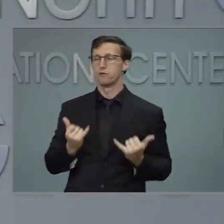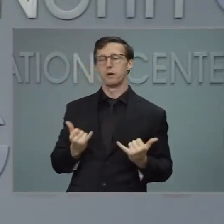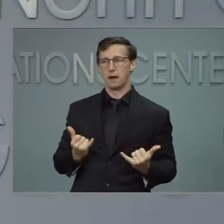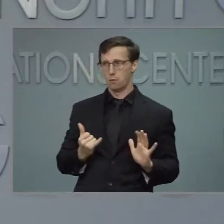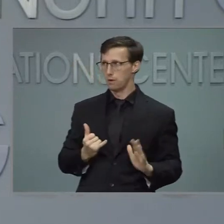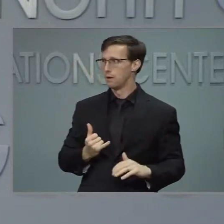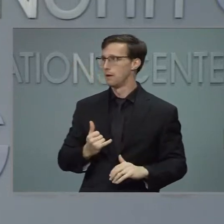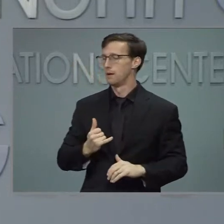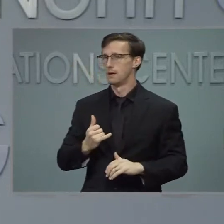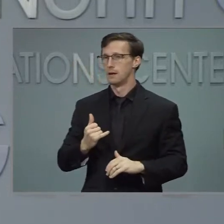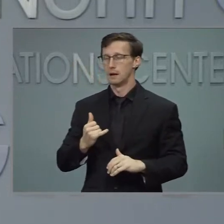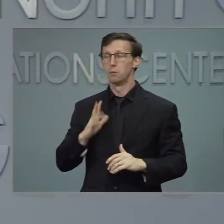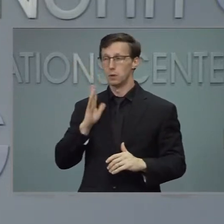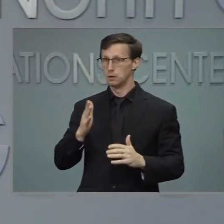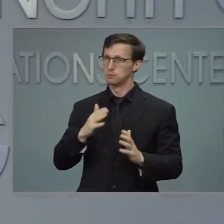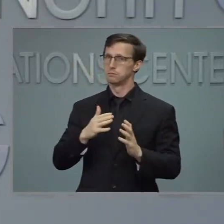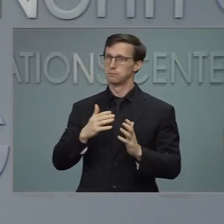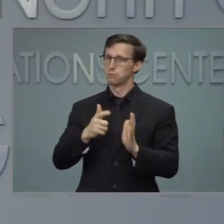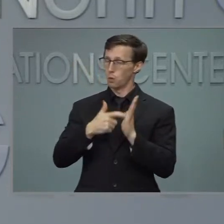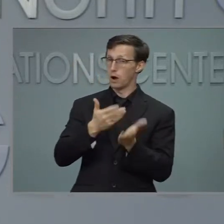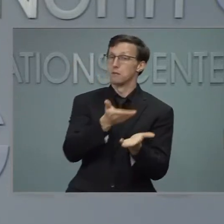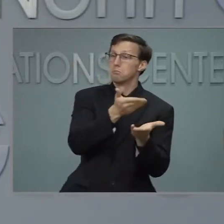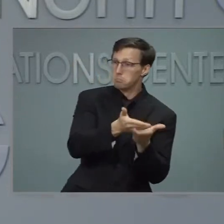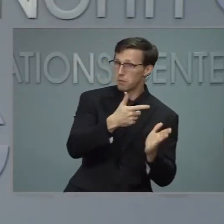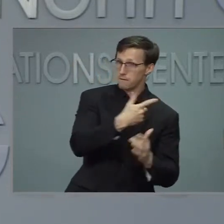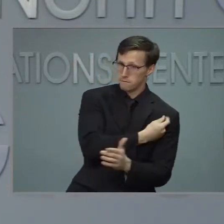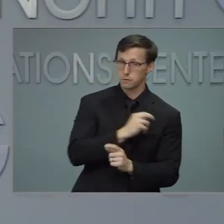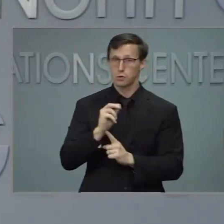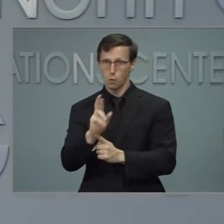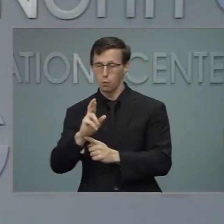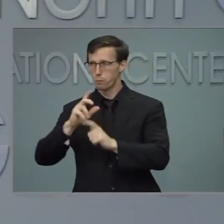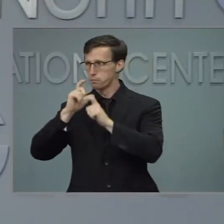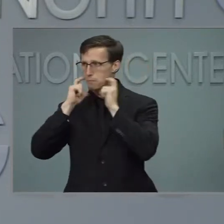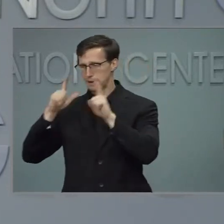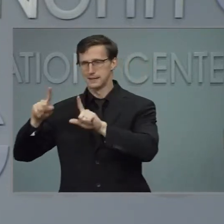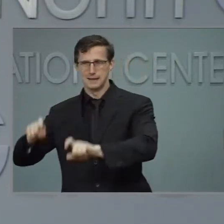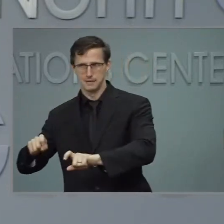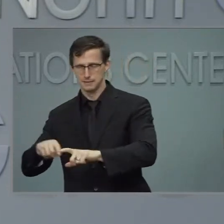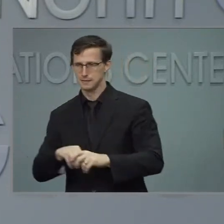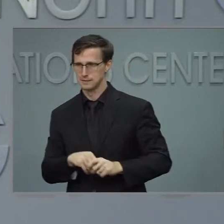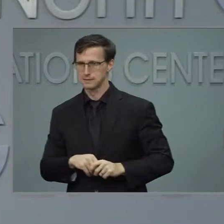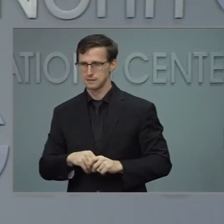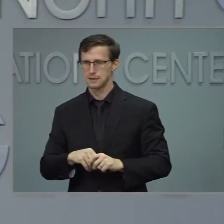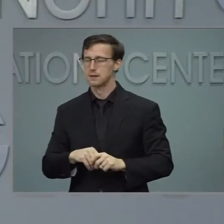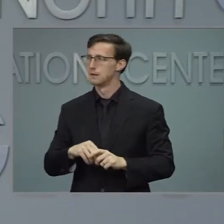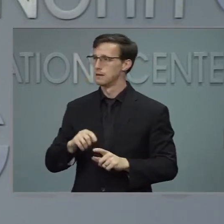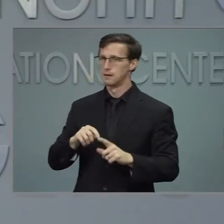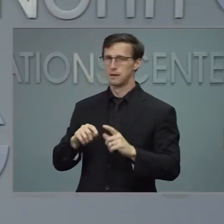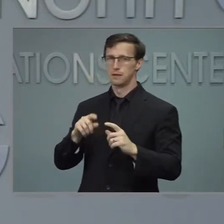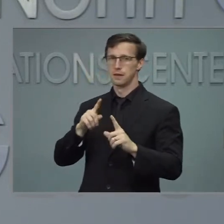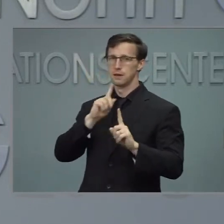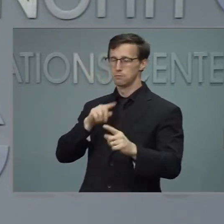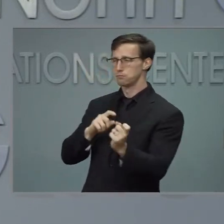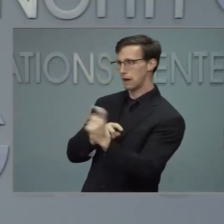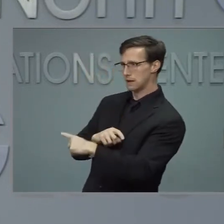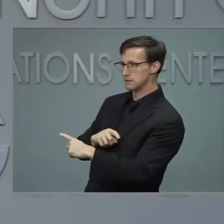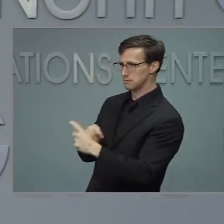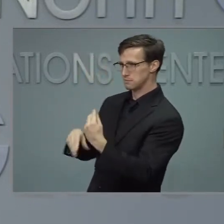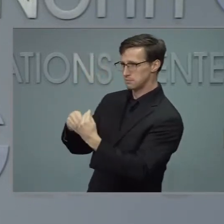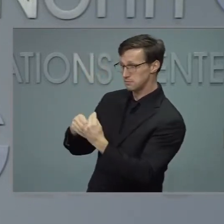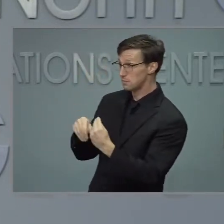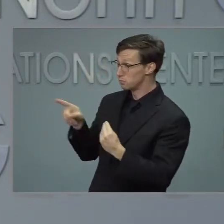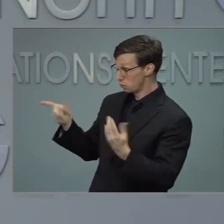You might not have this off the top of your head, but do you have a percentage of the number of cabinet agency state employees who are